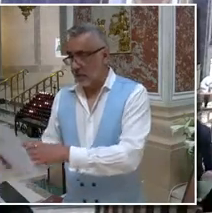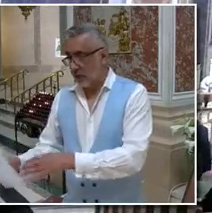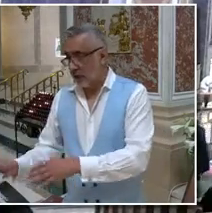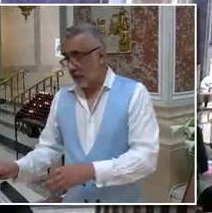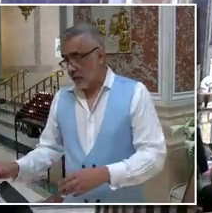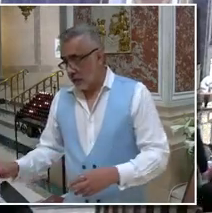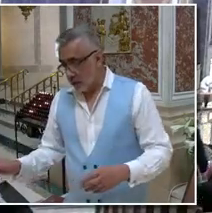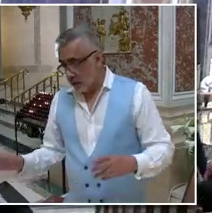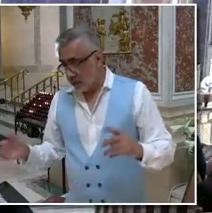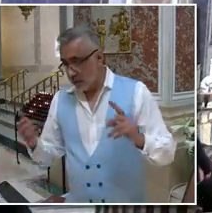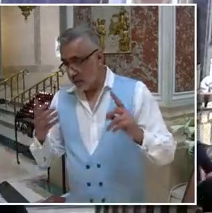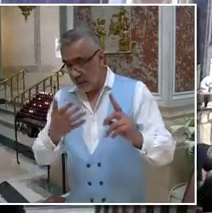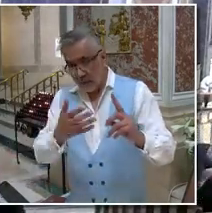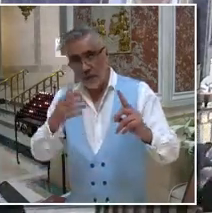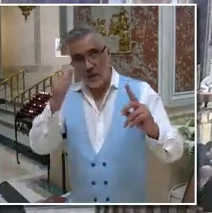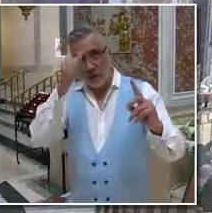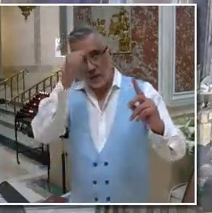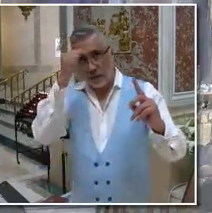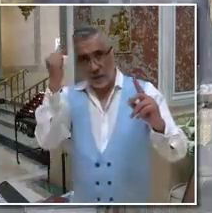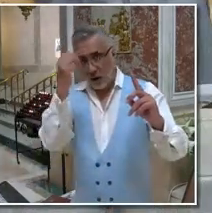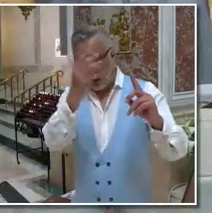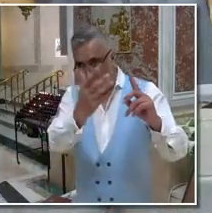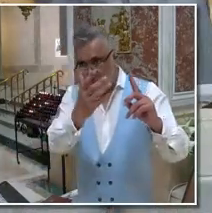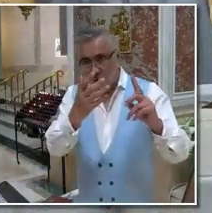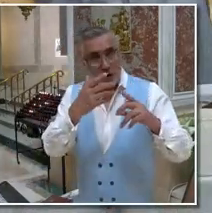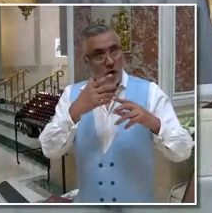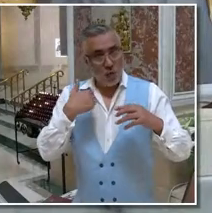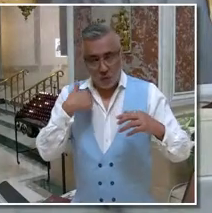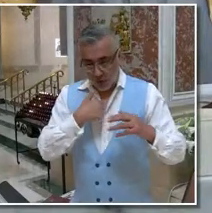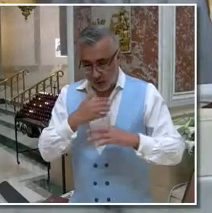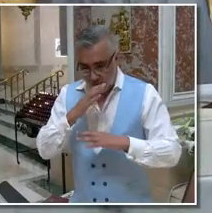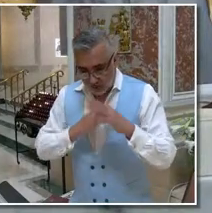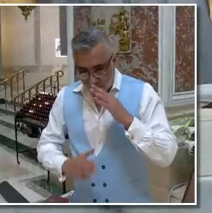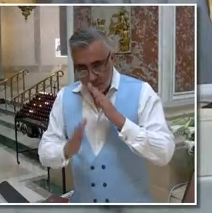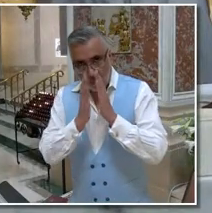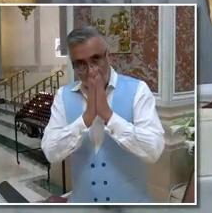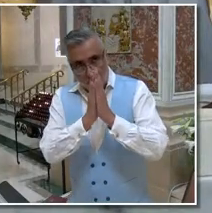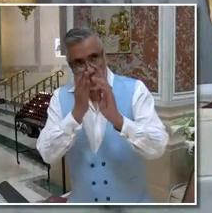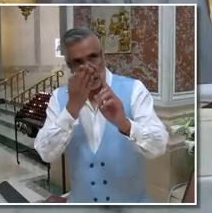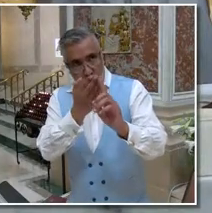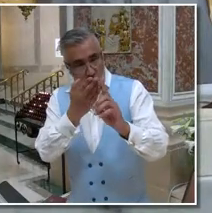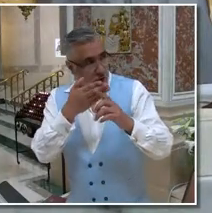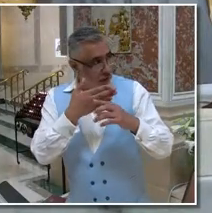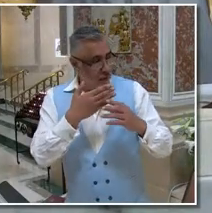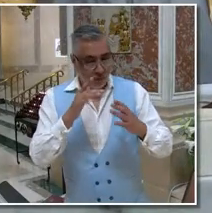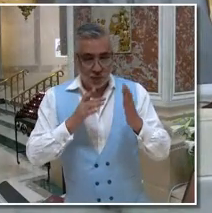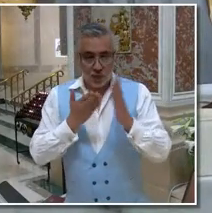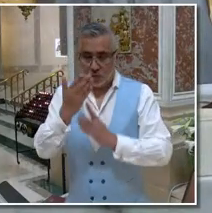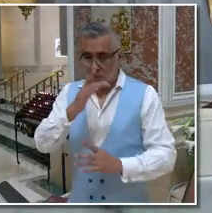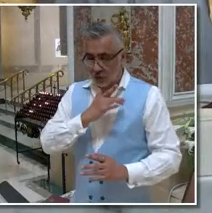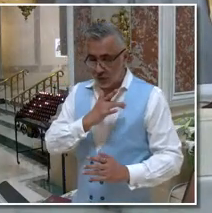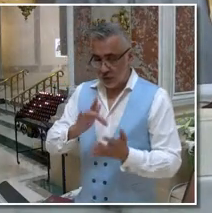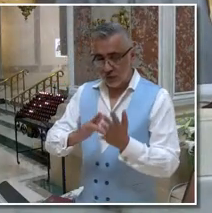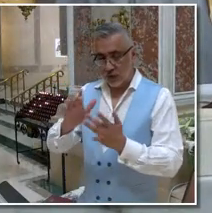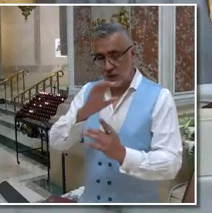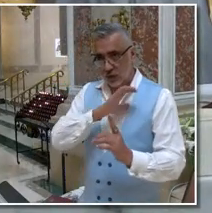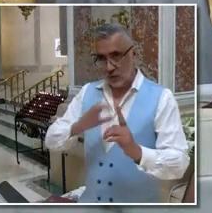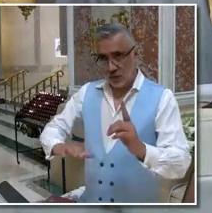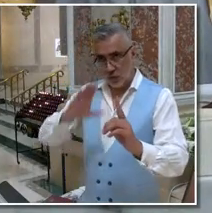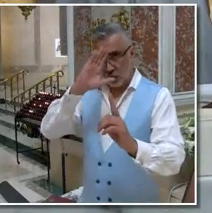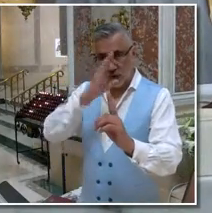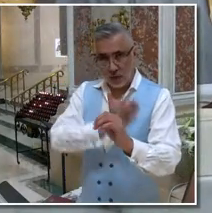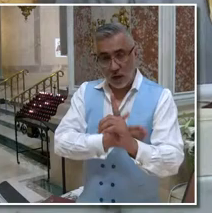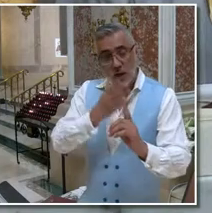Therefore, most merciful Father, we make humble prayer and petition through Jesus Christ, your Son, that